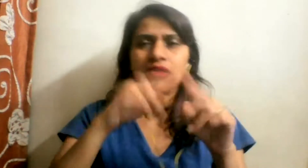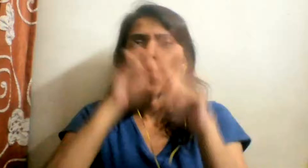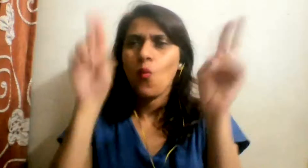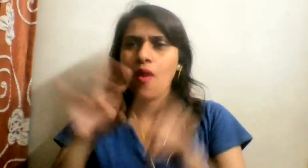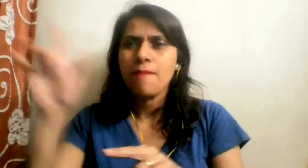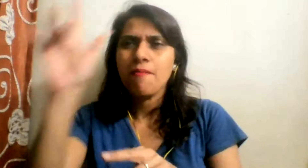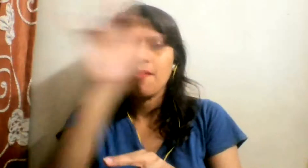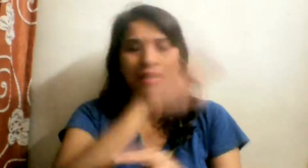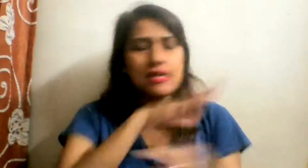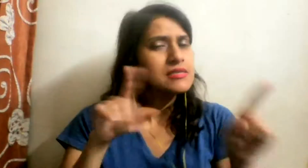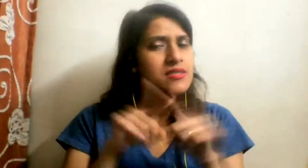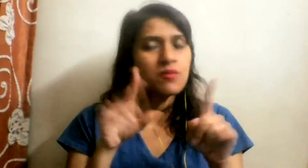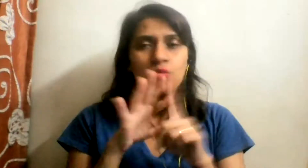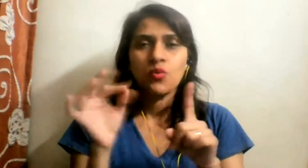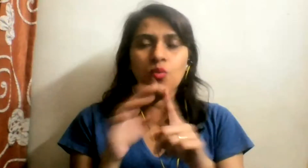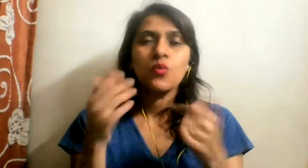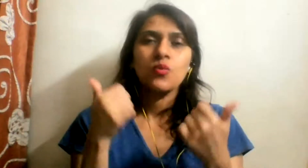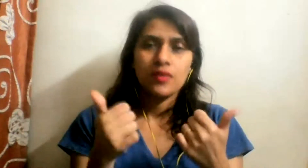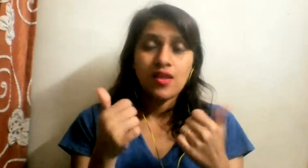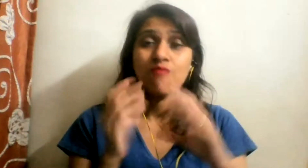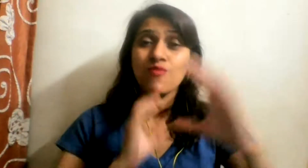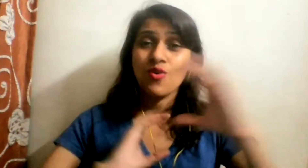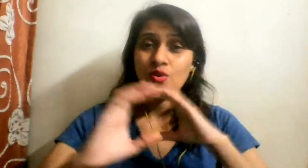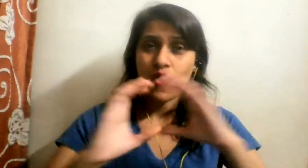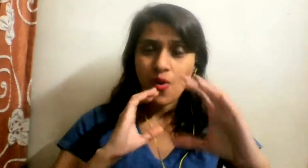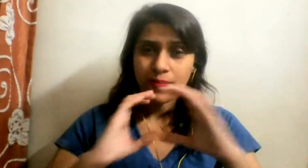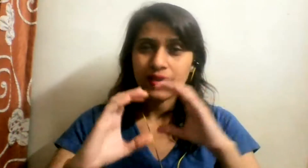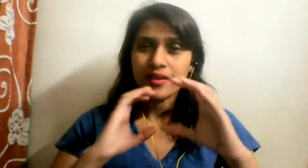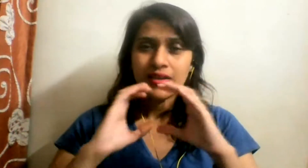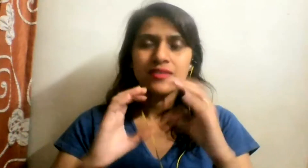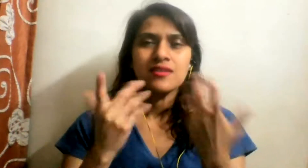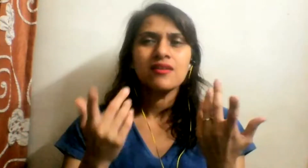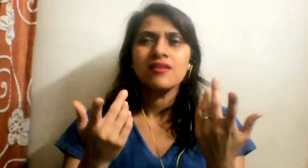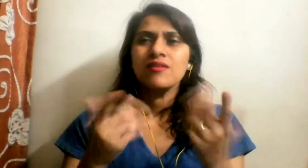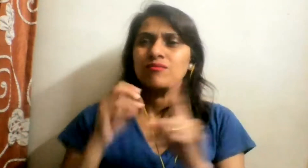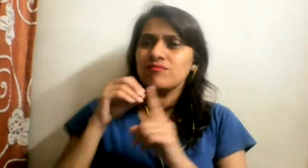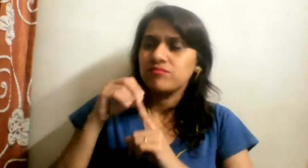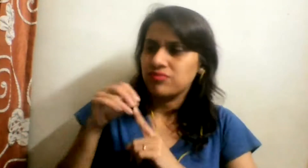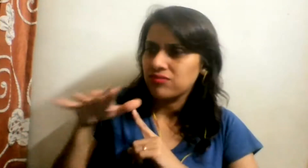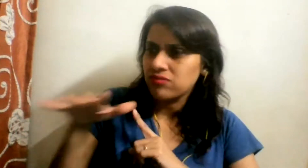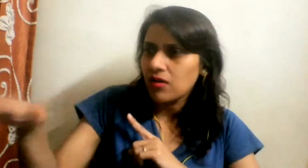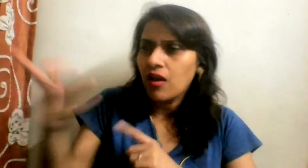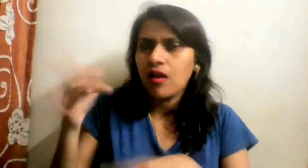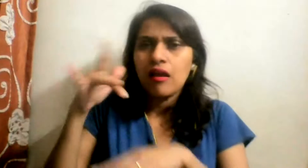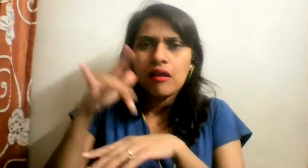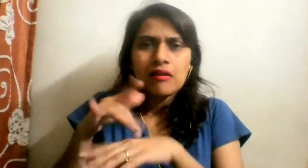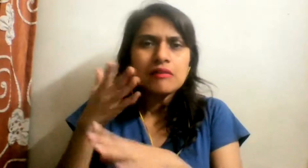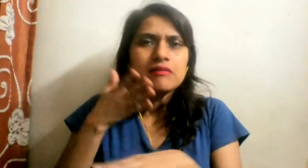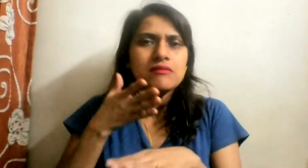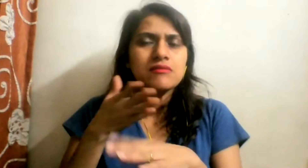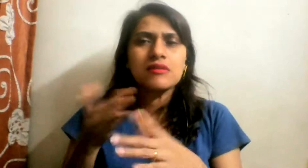also doing well with regard to the communicable diseases. But we need to focus more